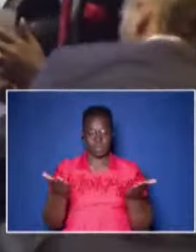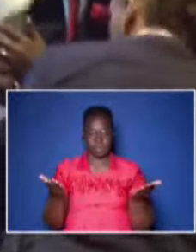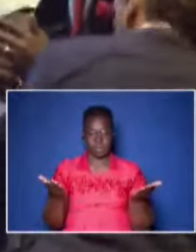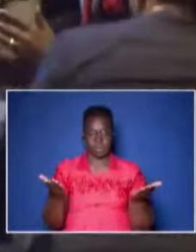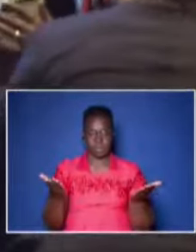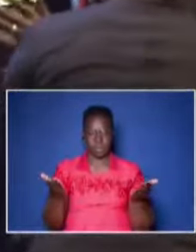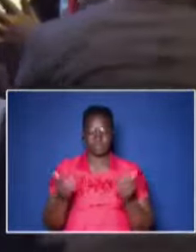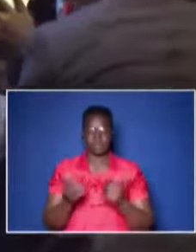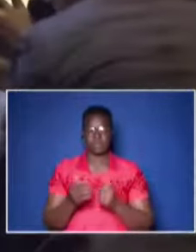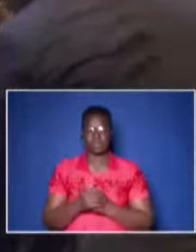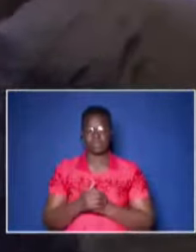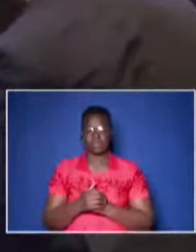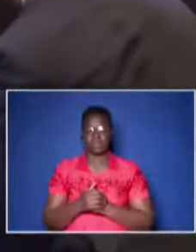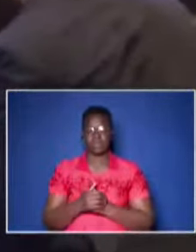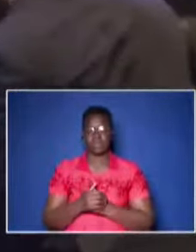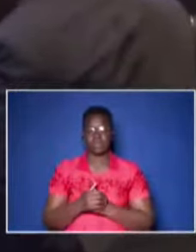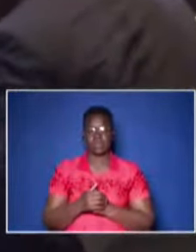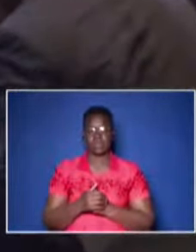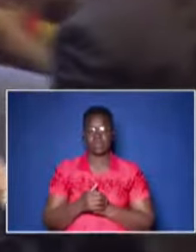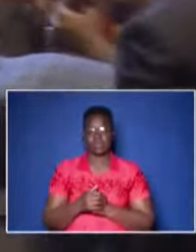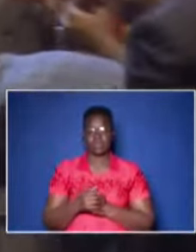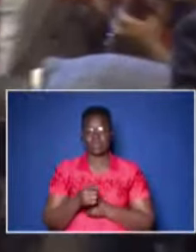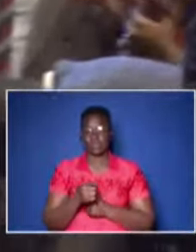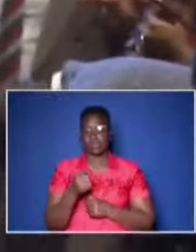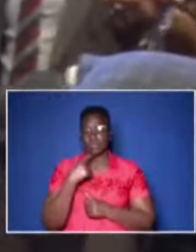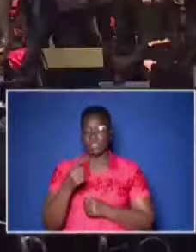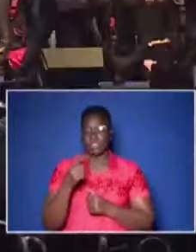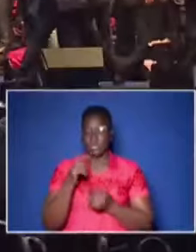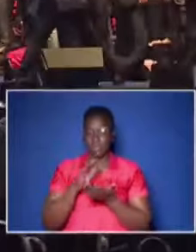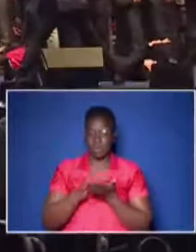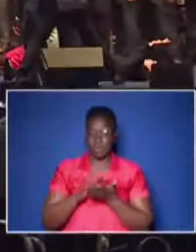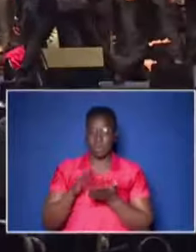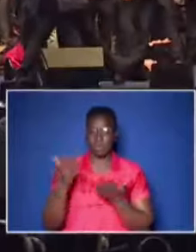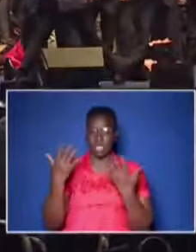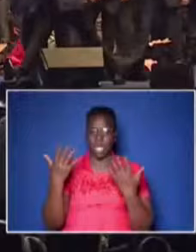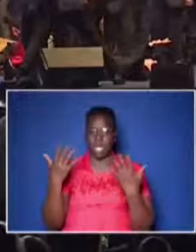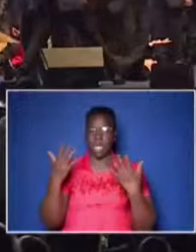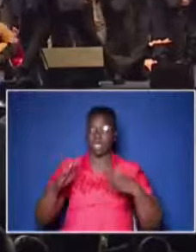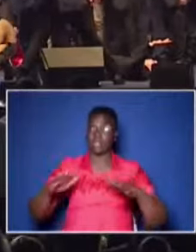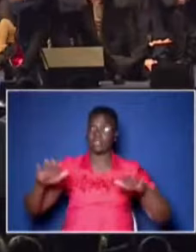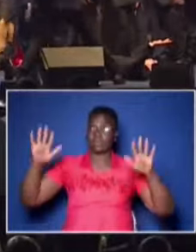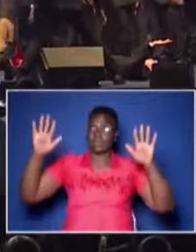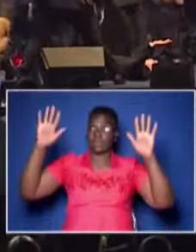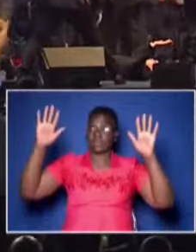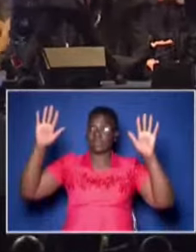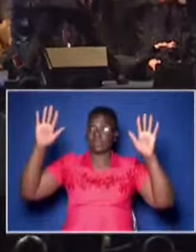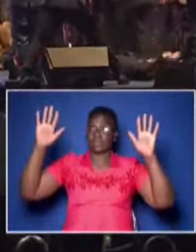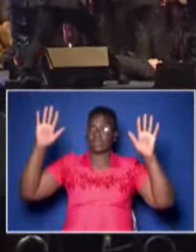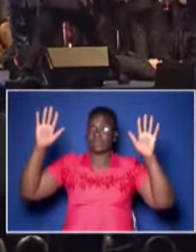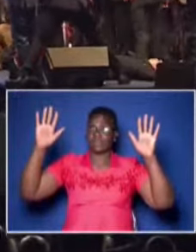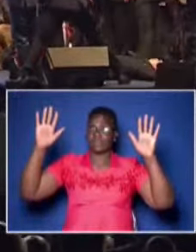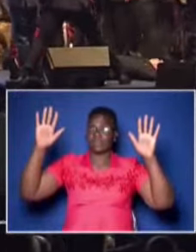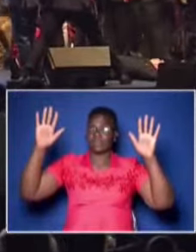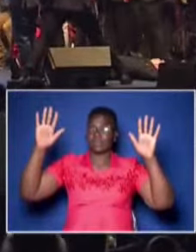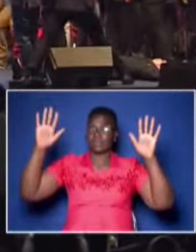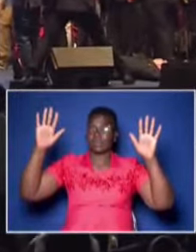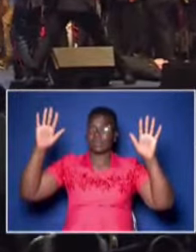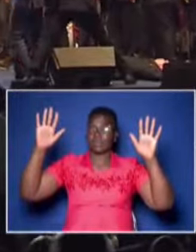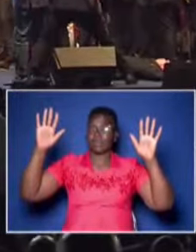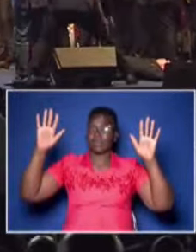people you're going to see his glory lift your hands see his